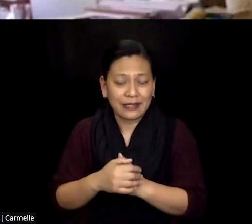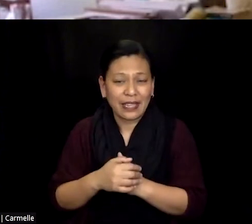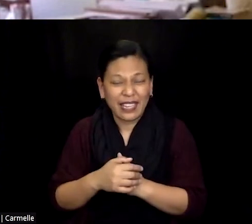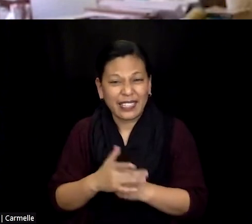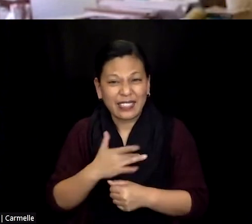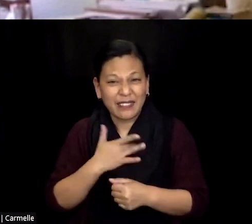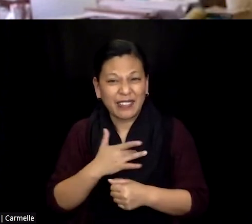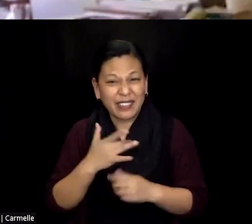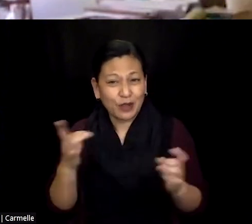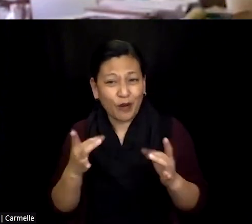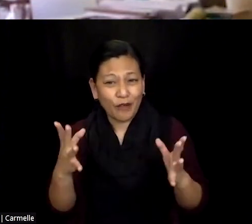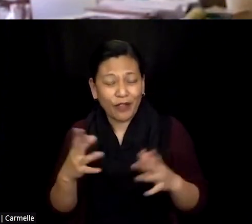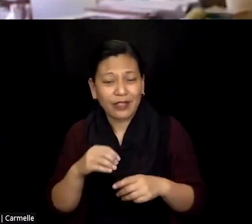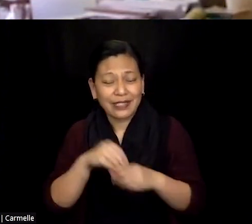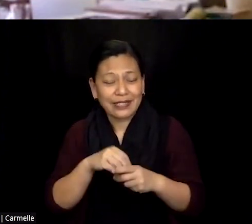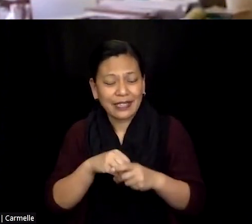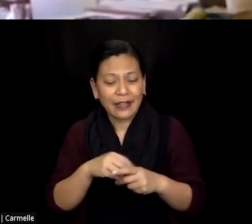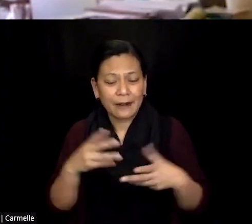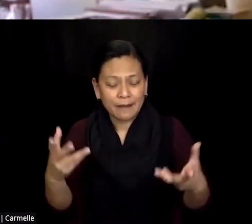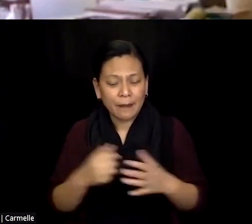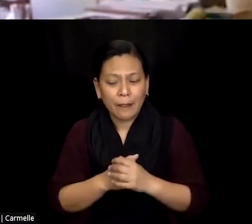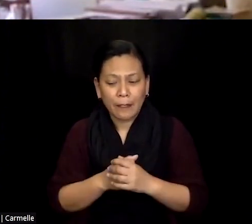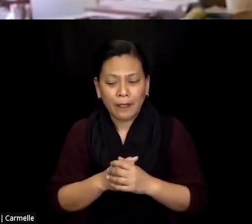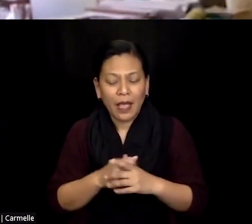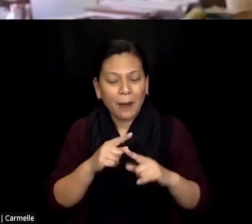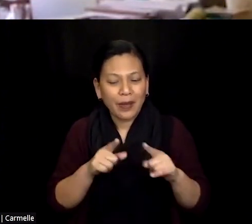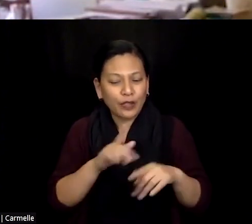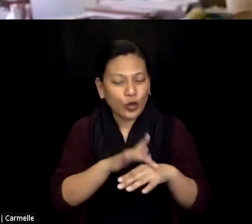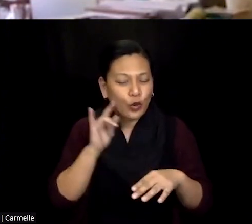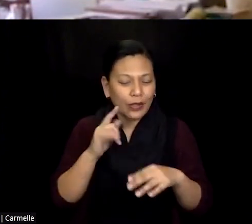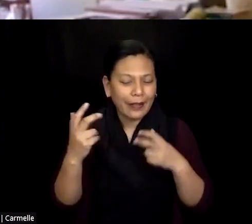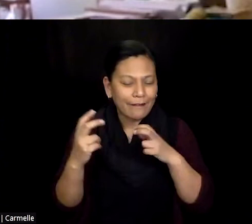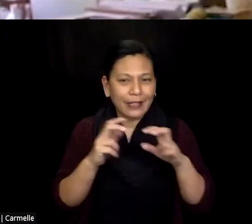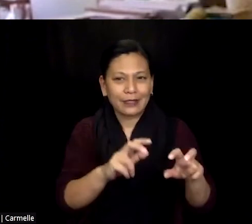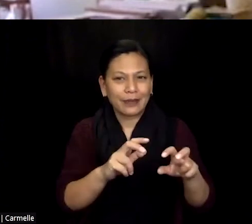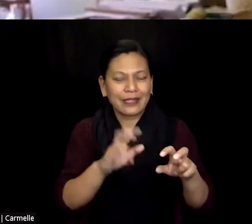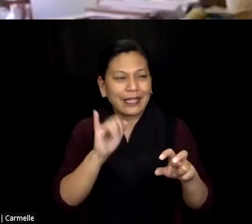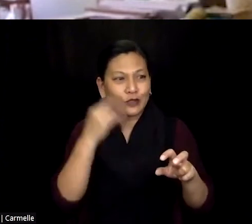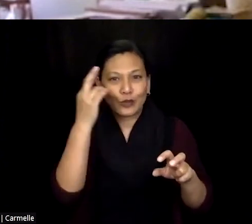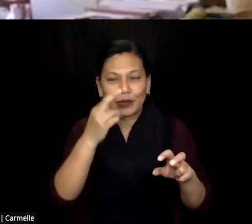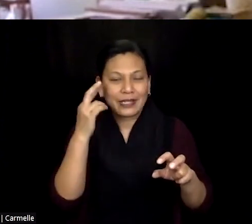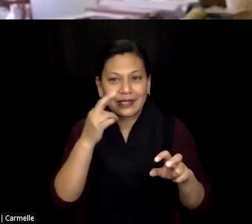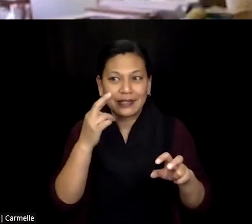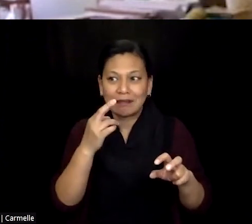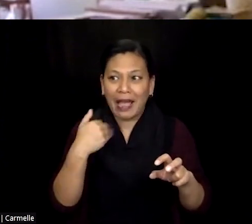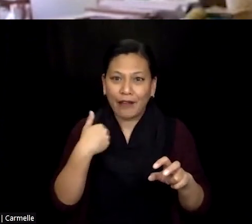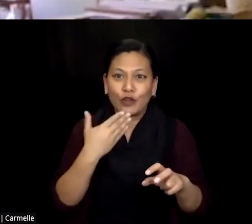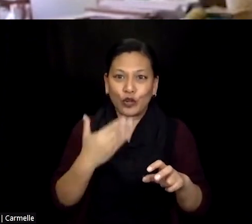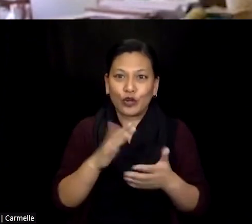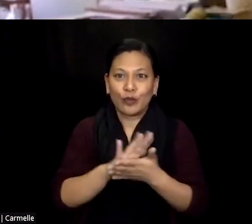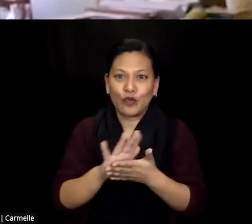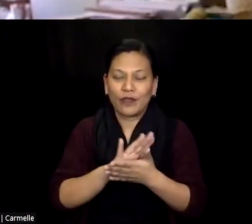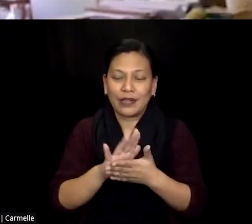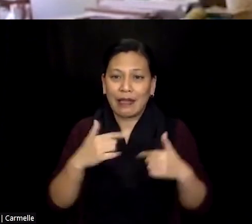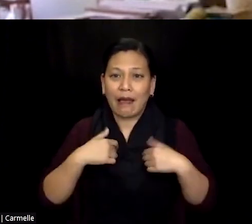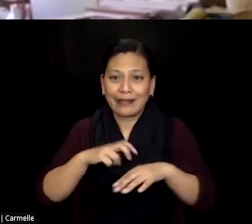it's brutal and it's terrifying. But for us, those early investments were the reason why any of the movies were very good, because I was